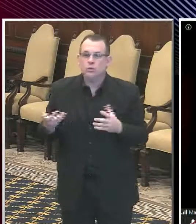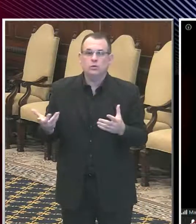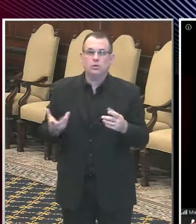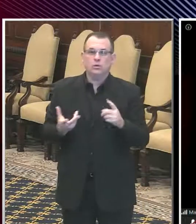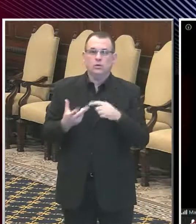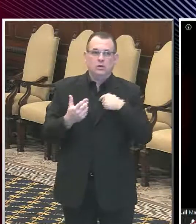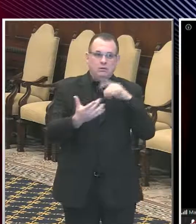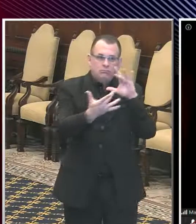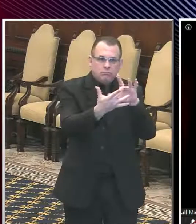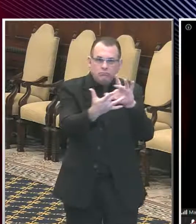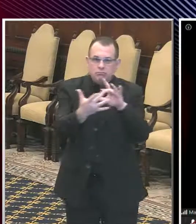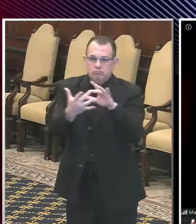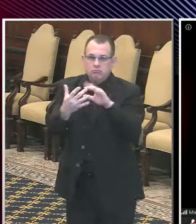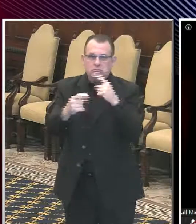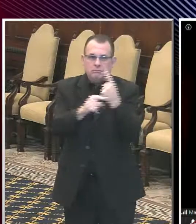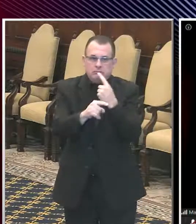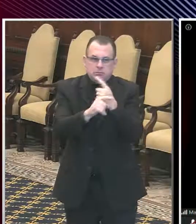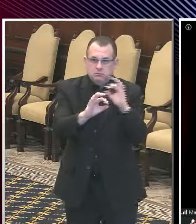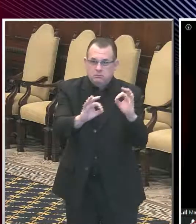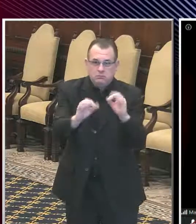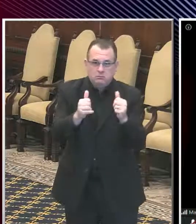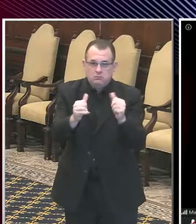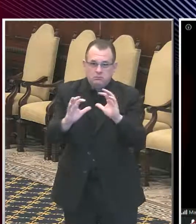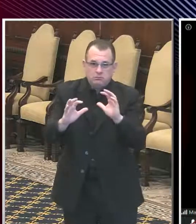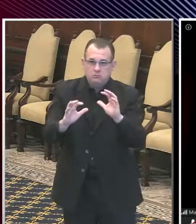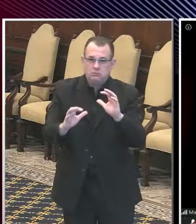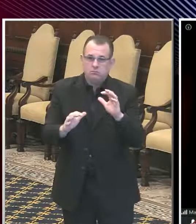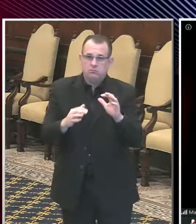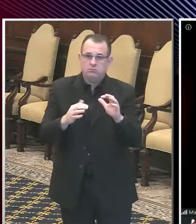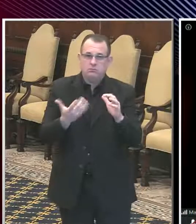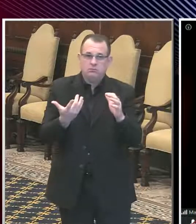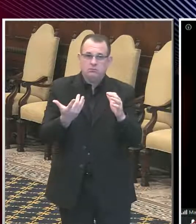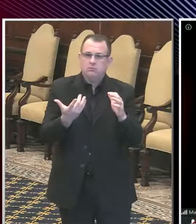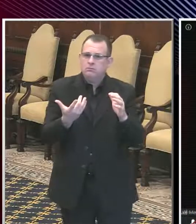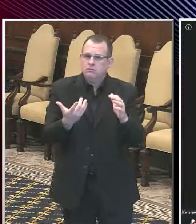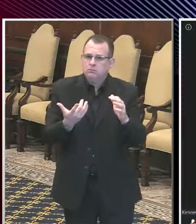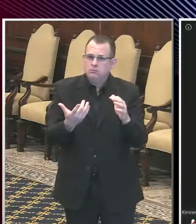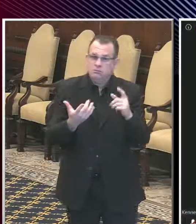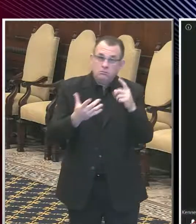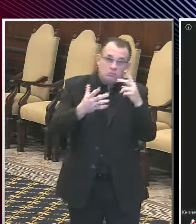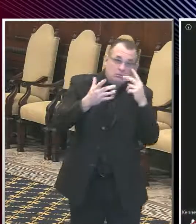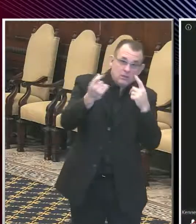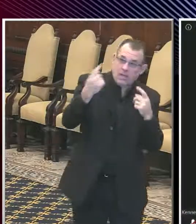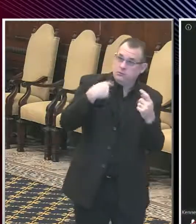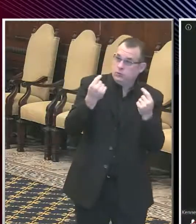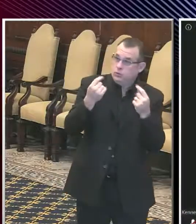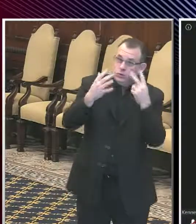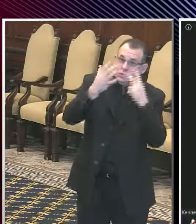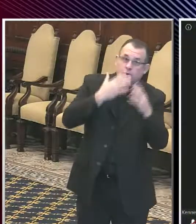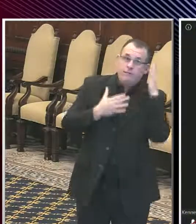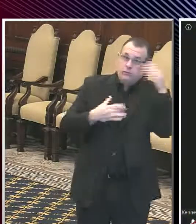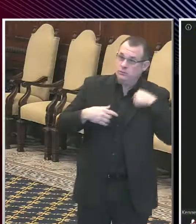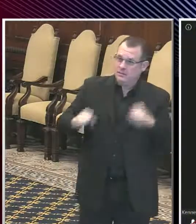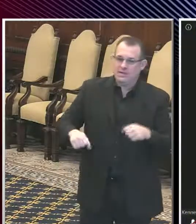with regularly. I don't have an answer to your question because I can't read the future. Alrighty, that was my only